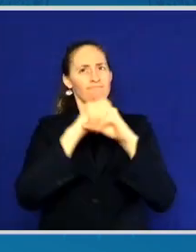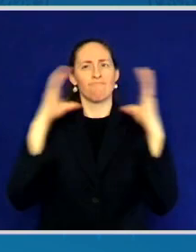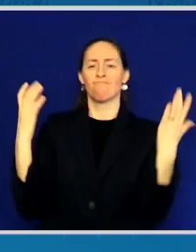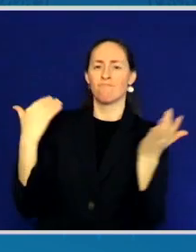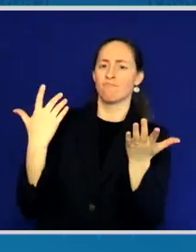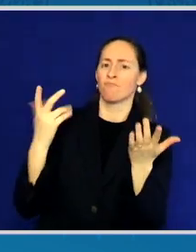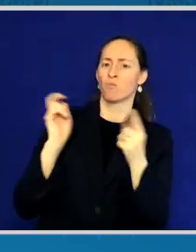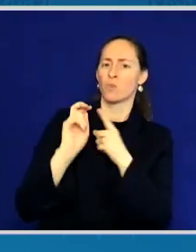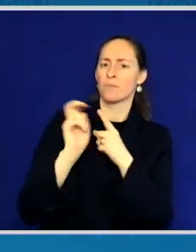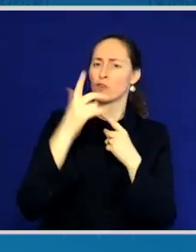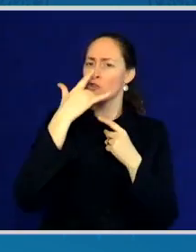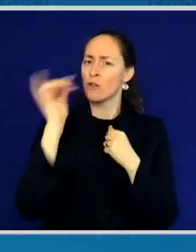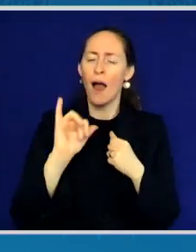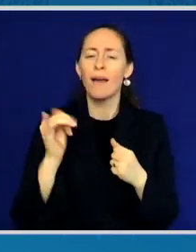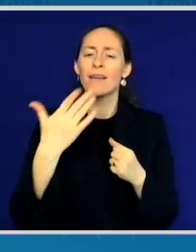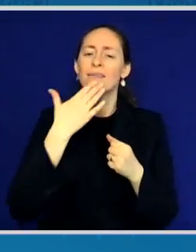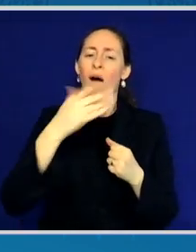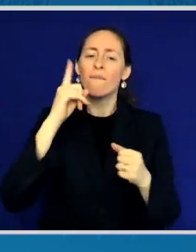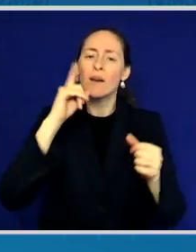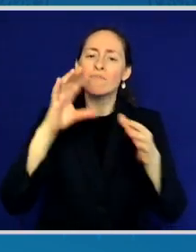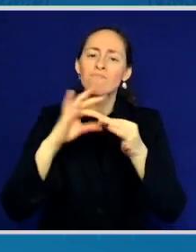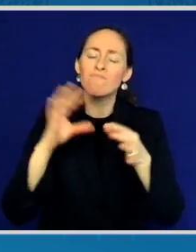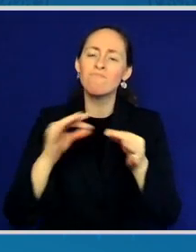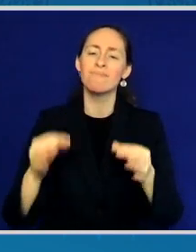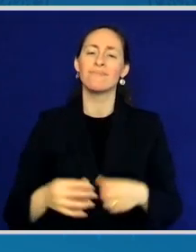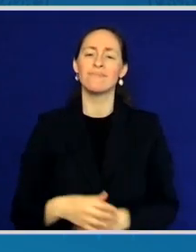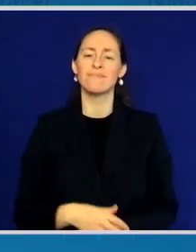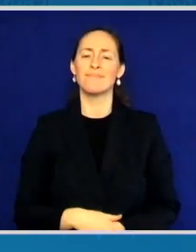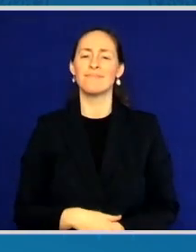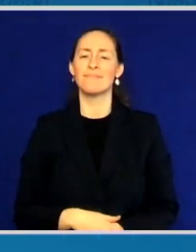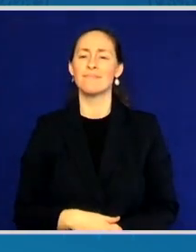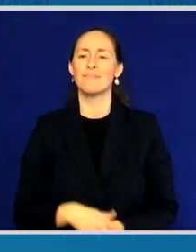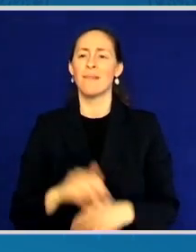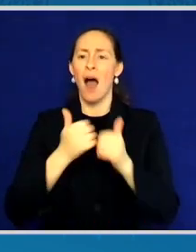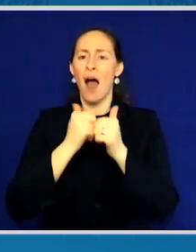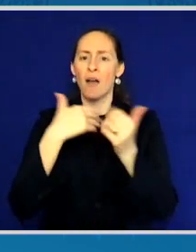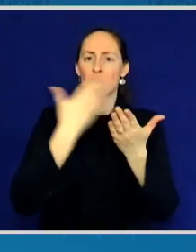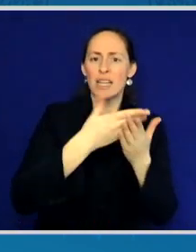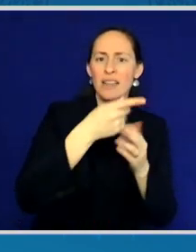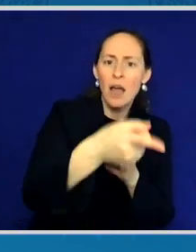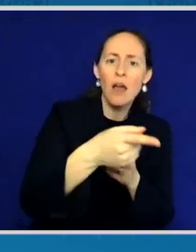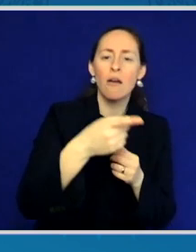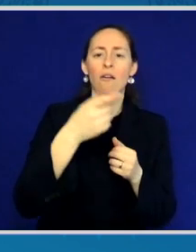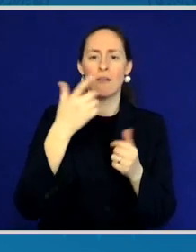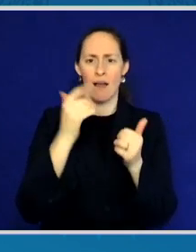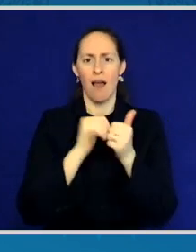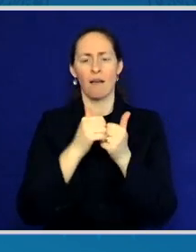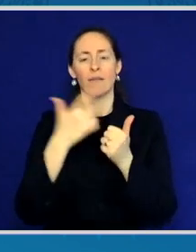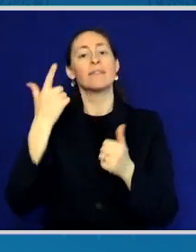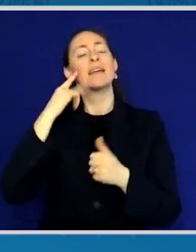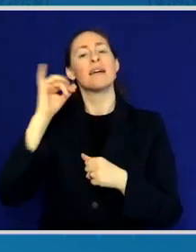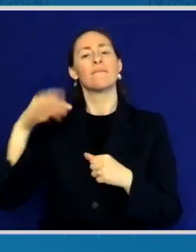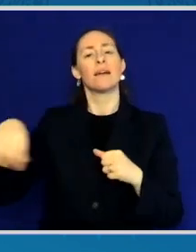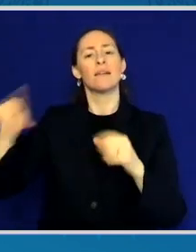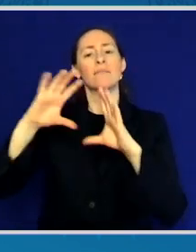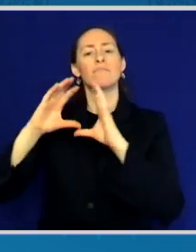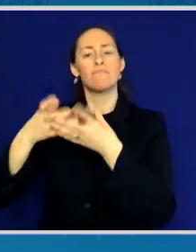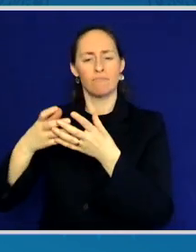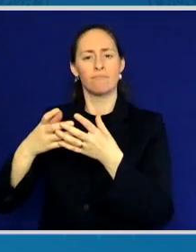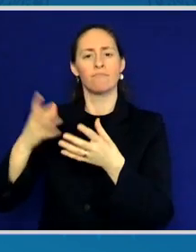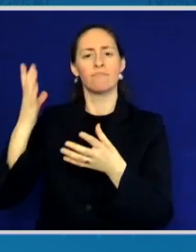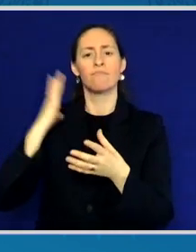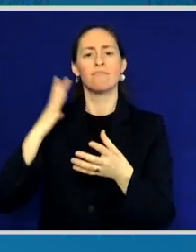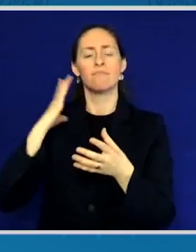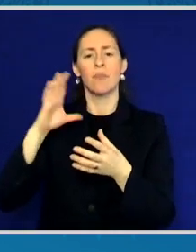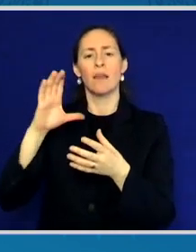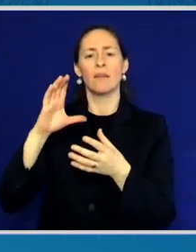like, thank you for the comment around getting to the bus stops. I think about the gang of 19 who sat and protest in front of buses